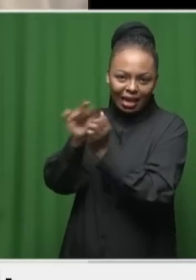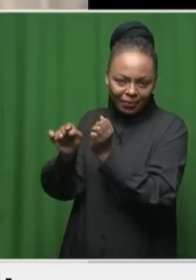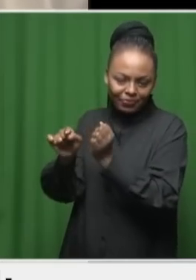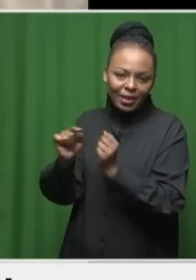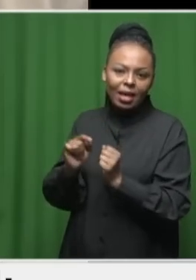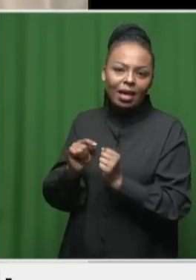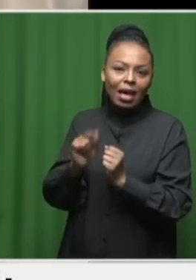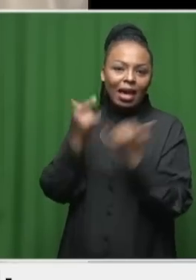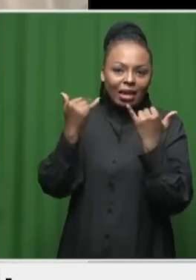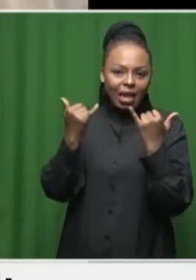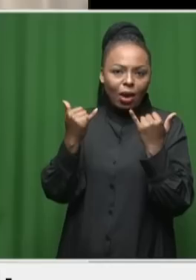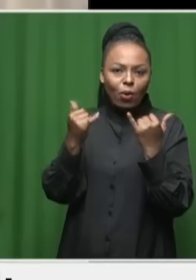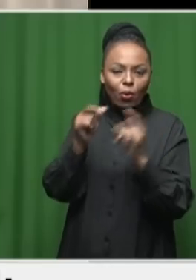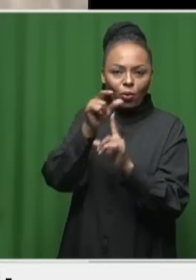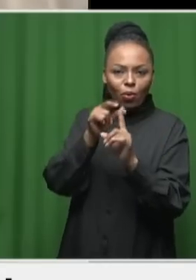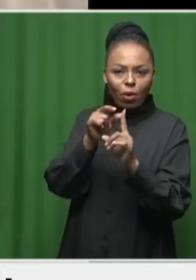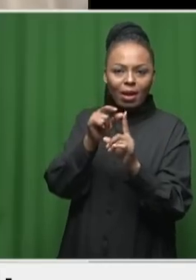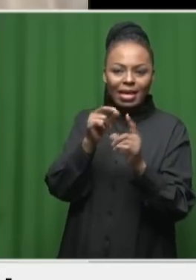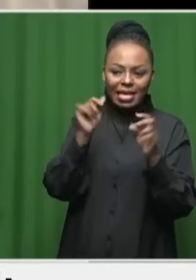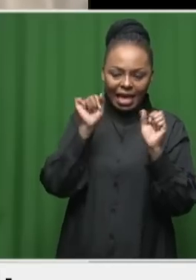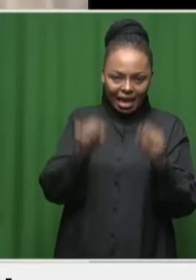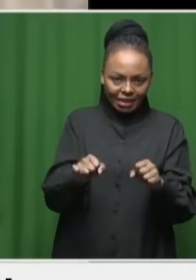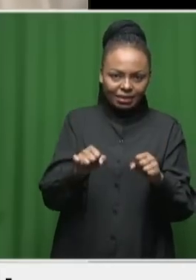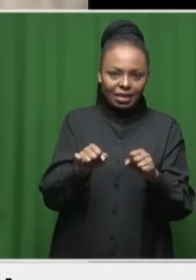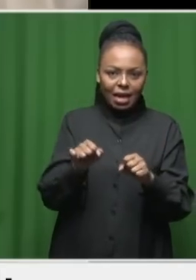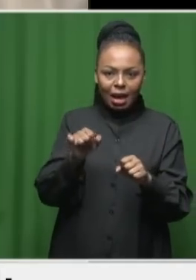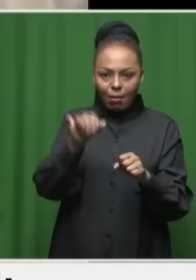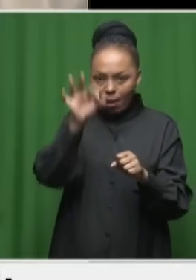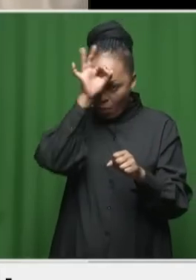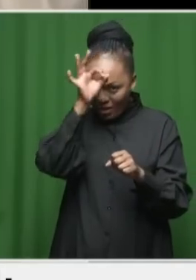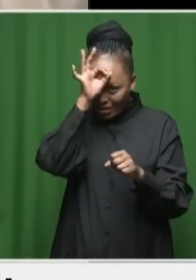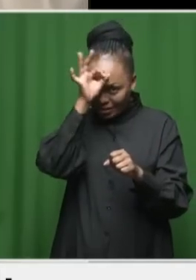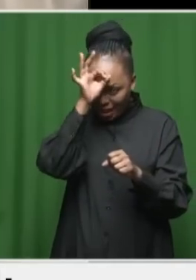that wardens were involved immediately.